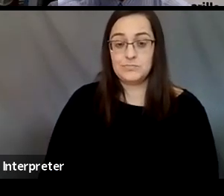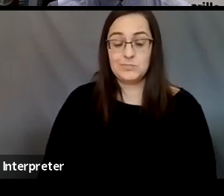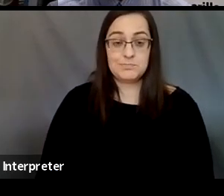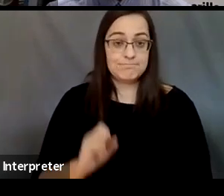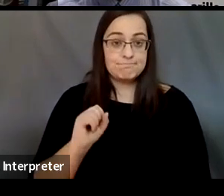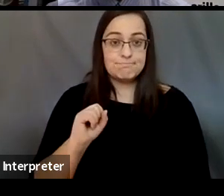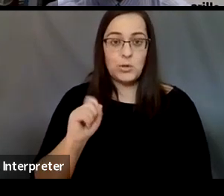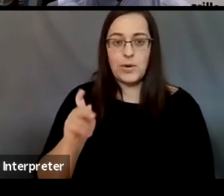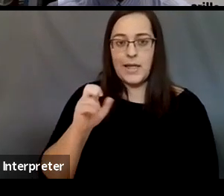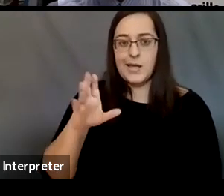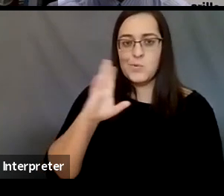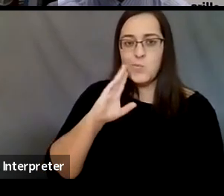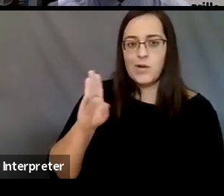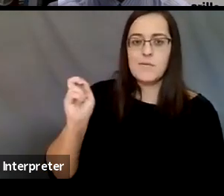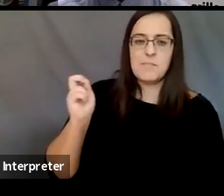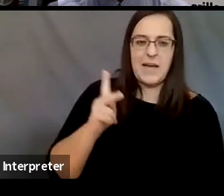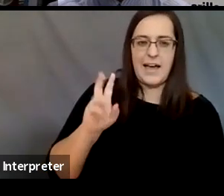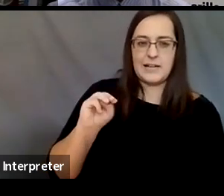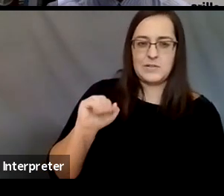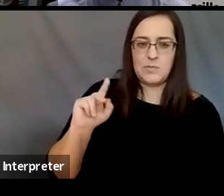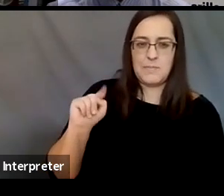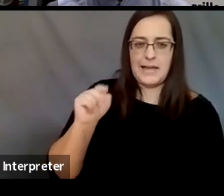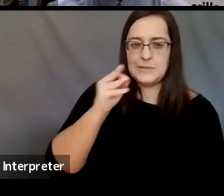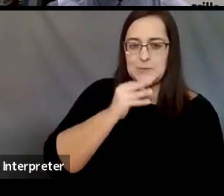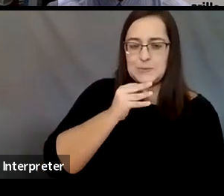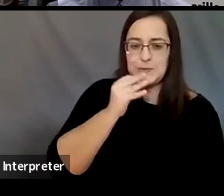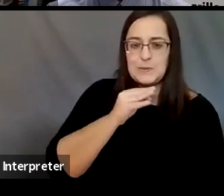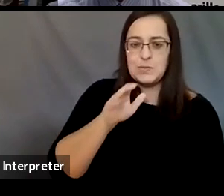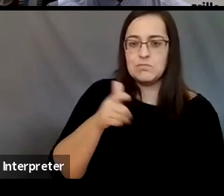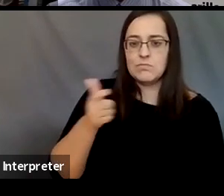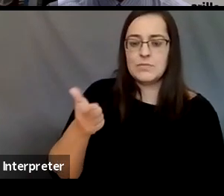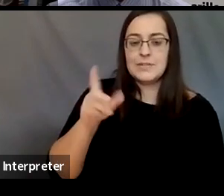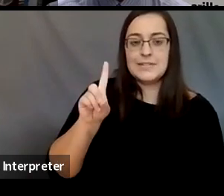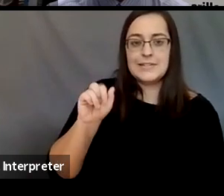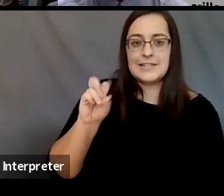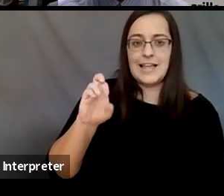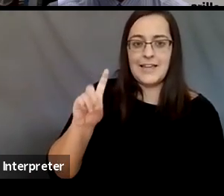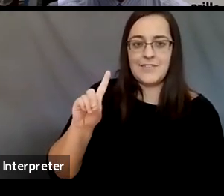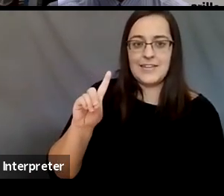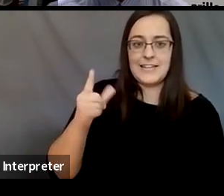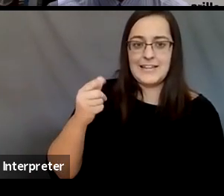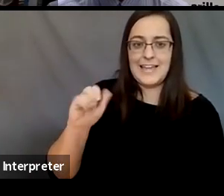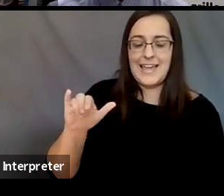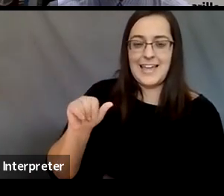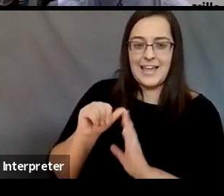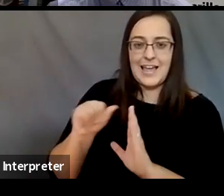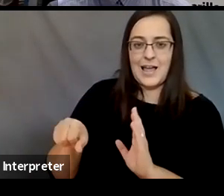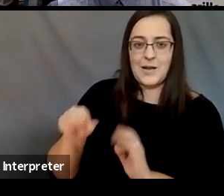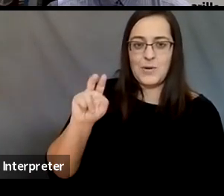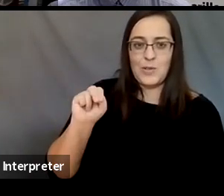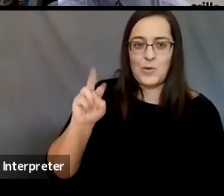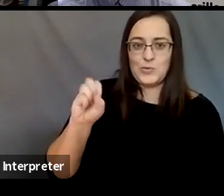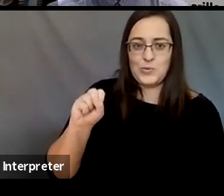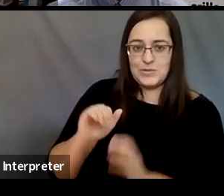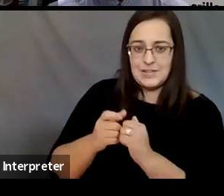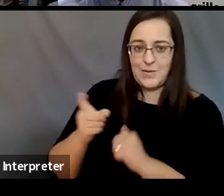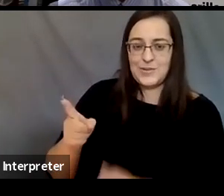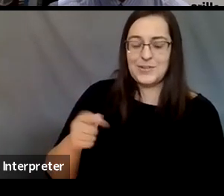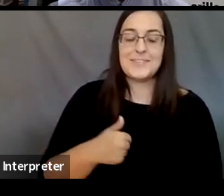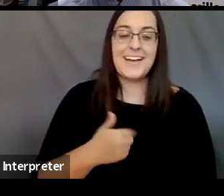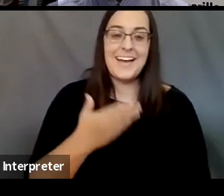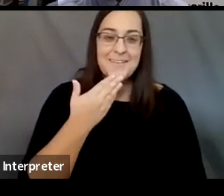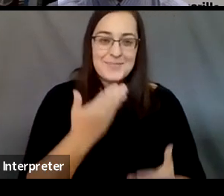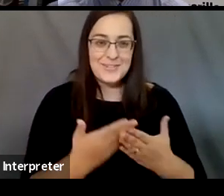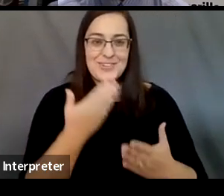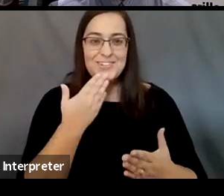We'll come back to Matt here in just a second. Let's go to David Gay of the Amarillo Globe News. David, how are you this morning? I'm good.